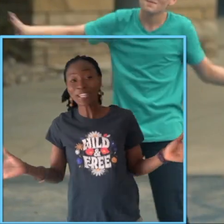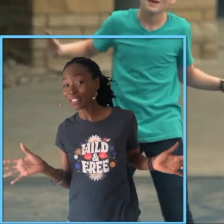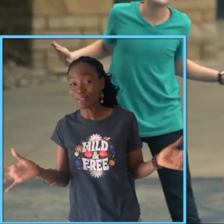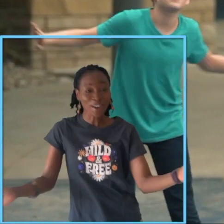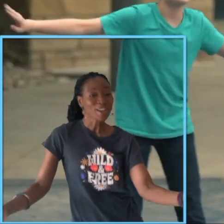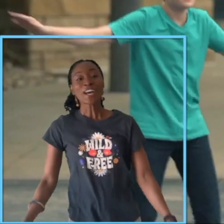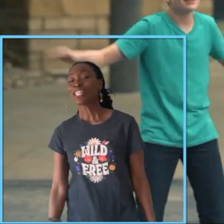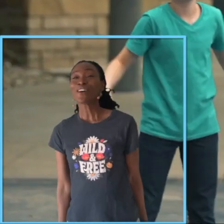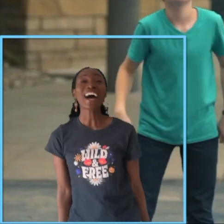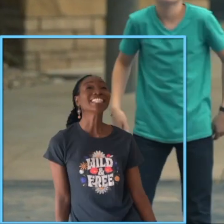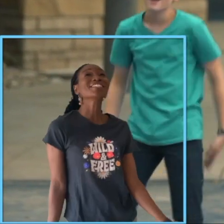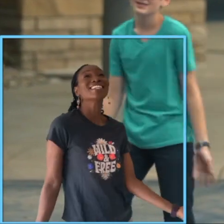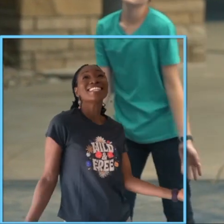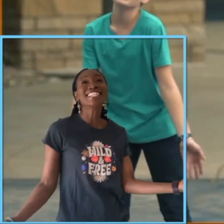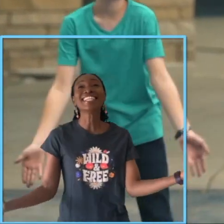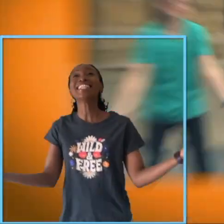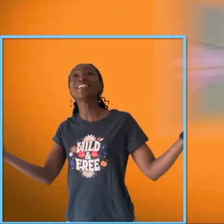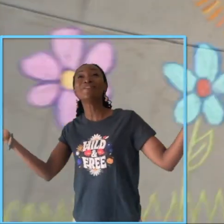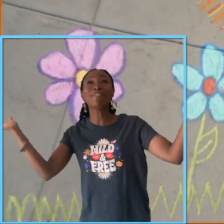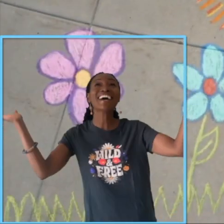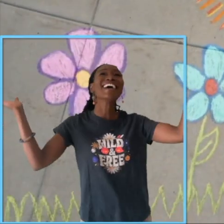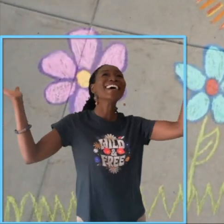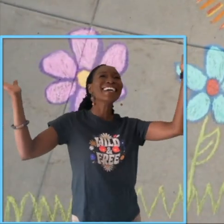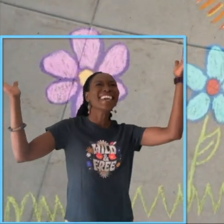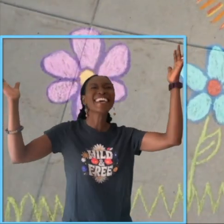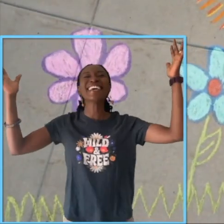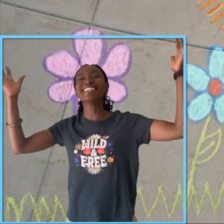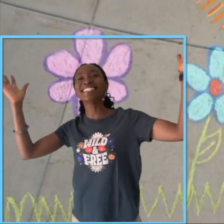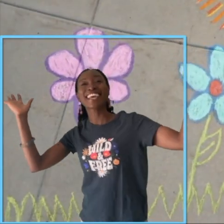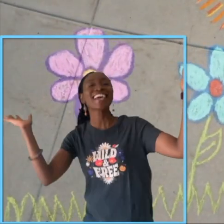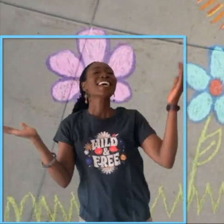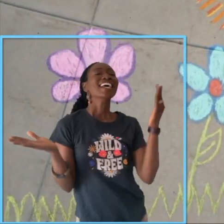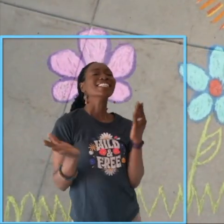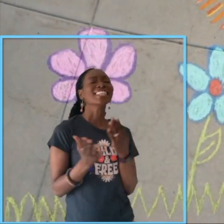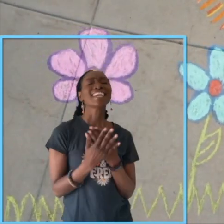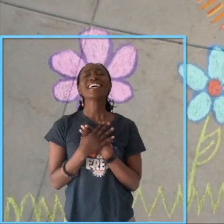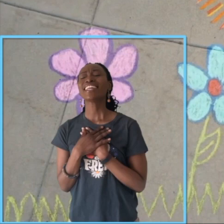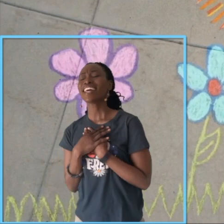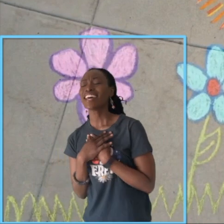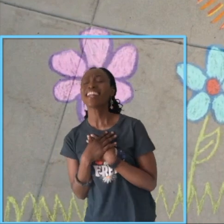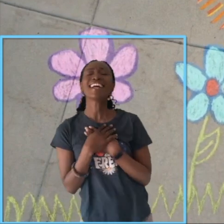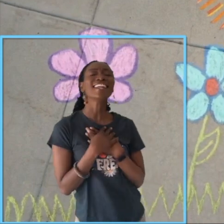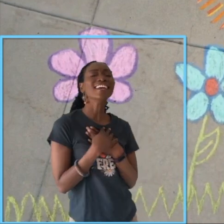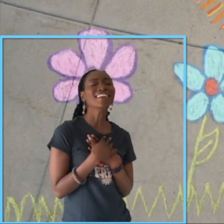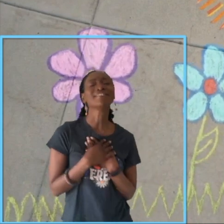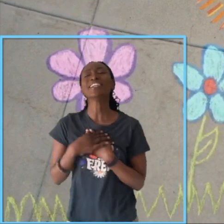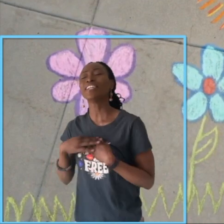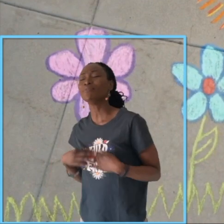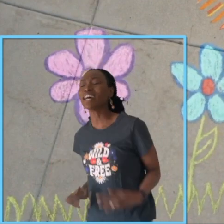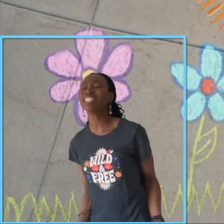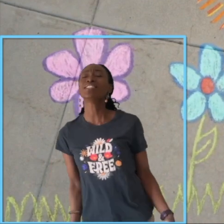and so much more. So I just want to lift my hands and say,